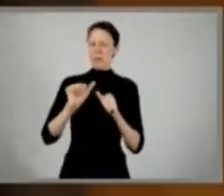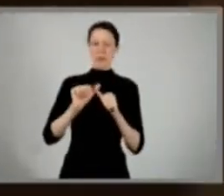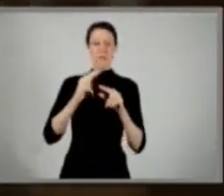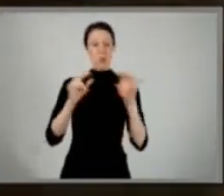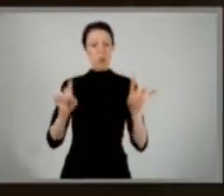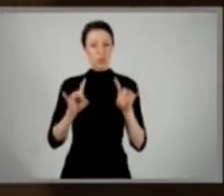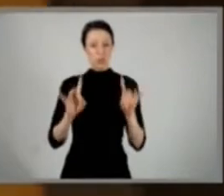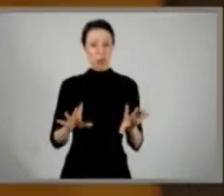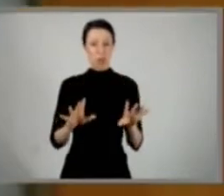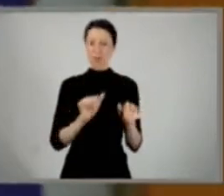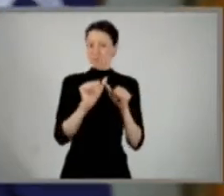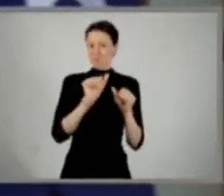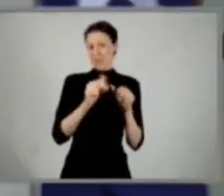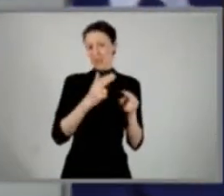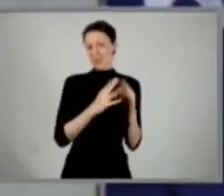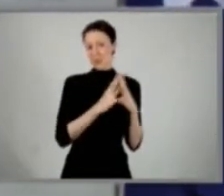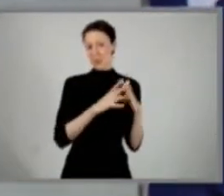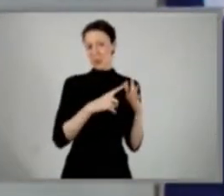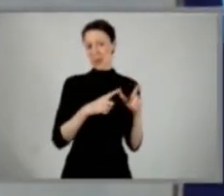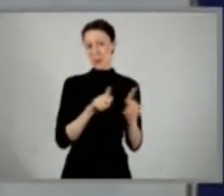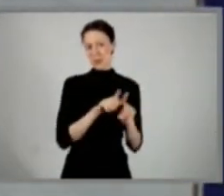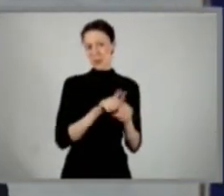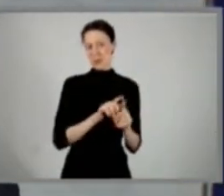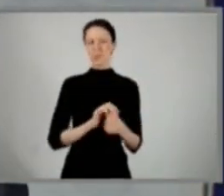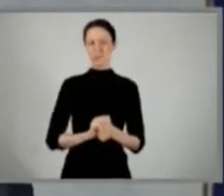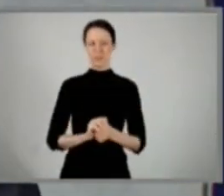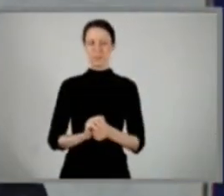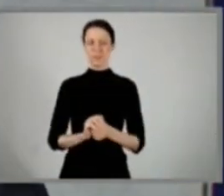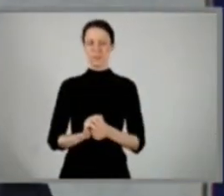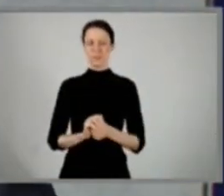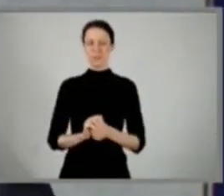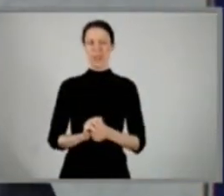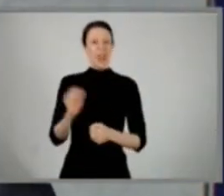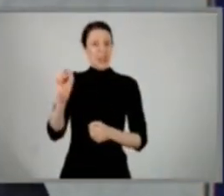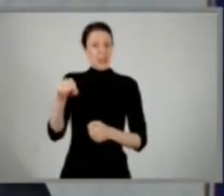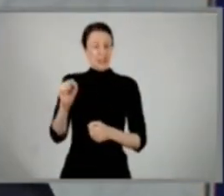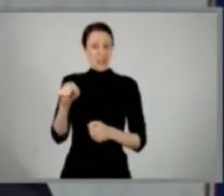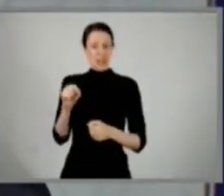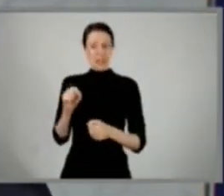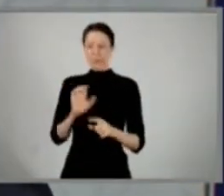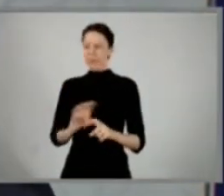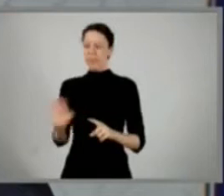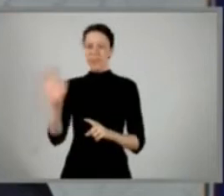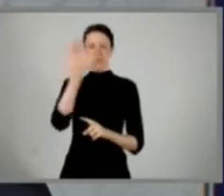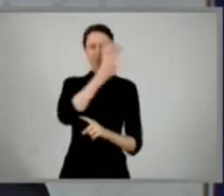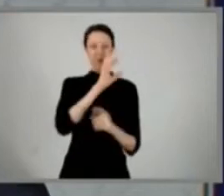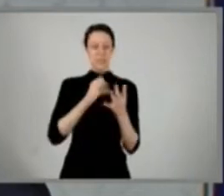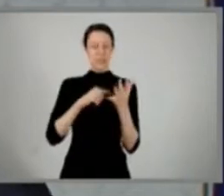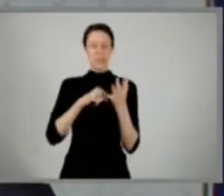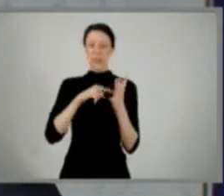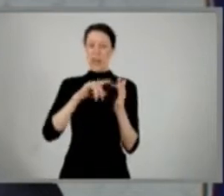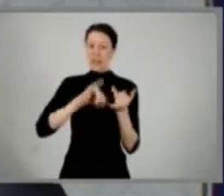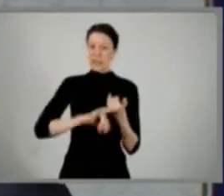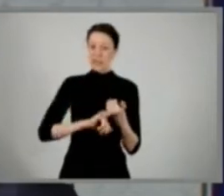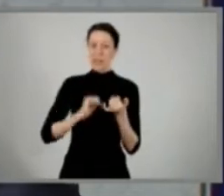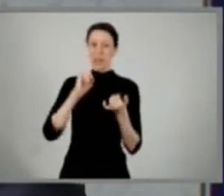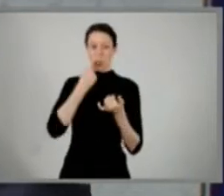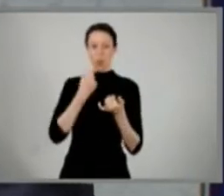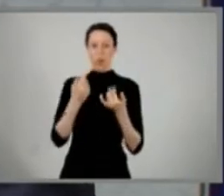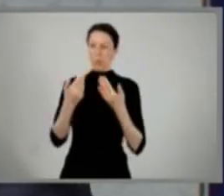add that states will open their borders if they're confident in the other states and their own ability